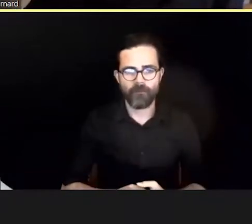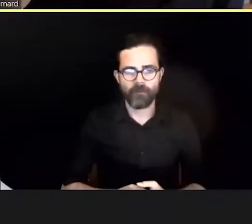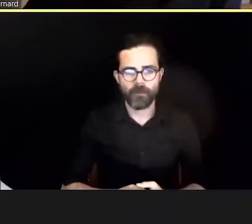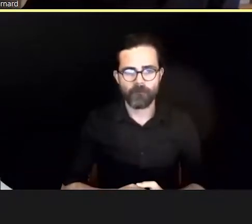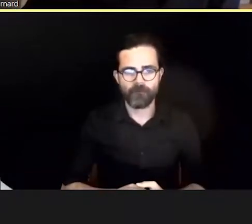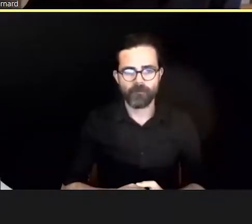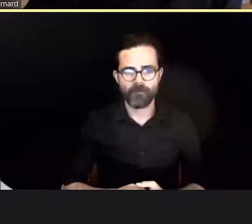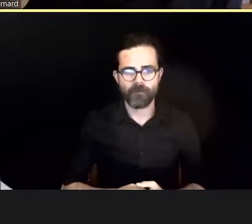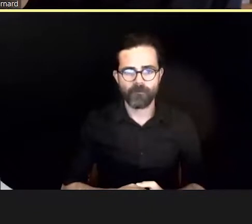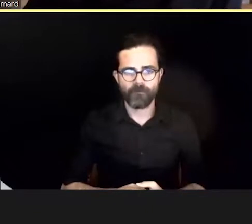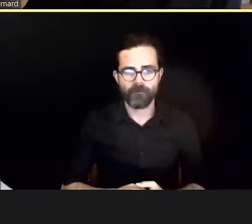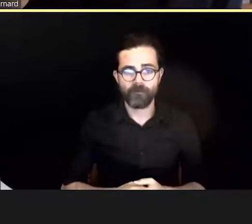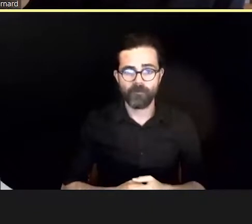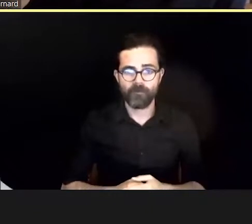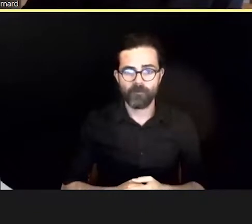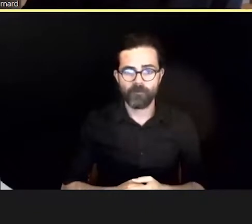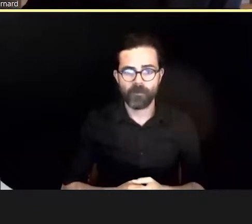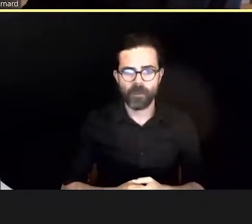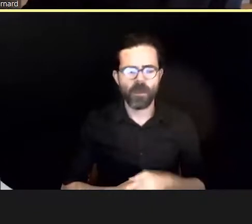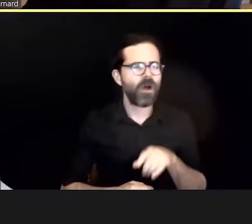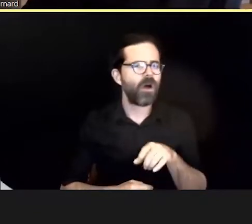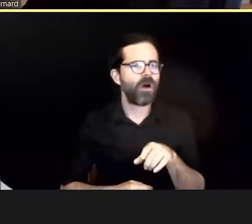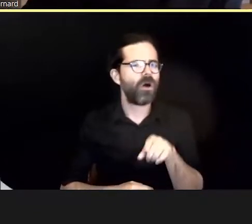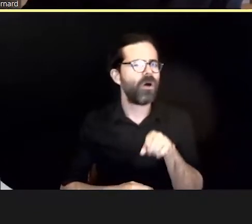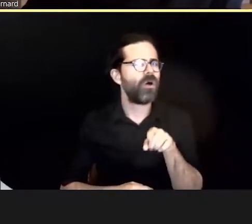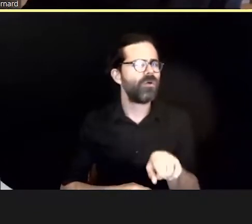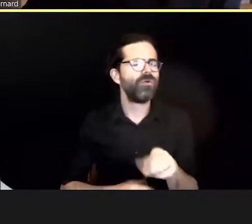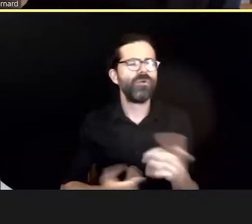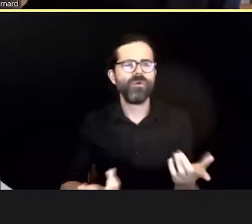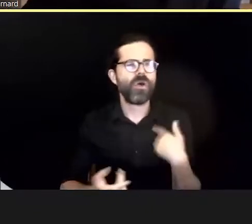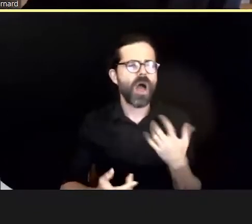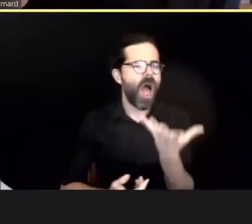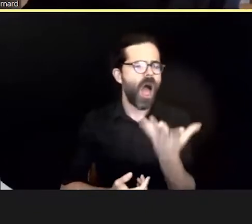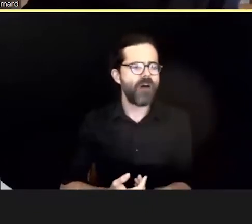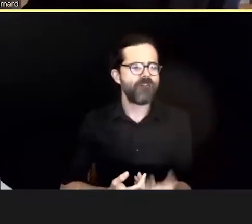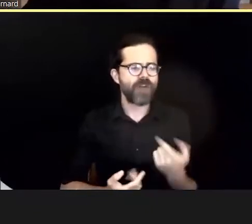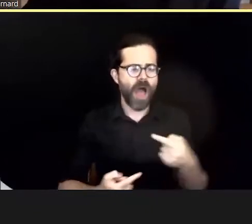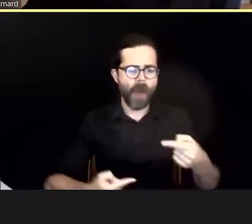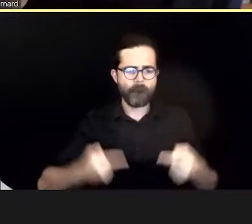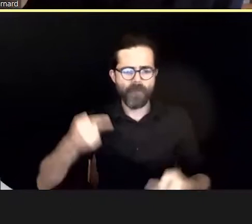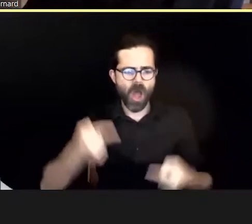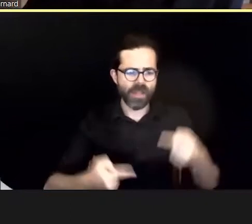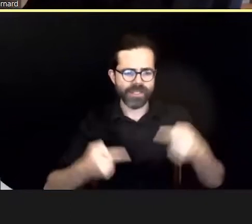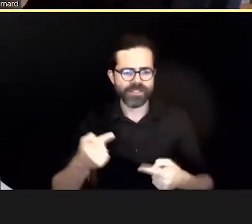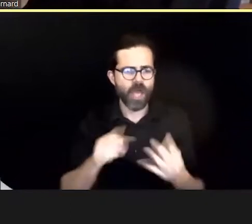benefit. Do you have a policy on consent? What happens if the person says, no, I don't want to use